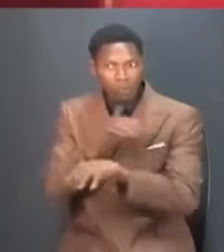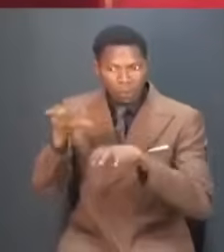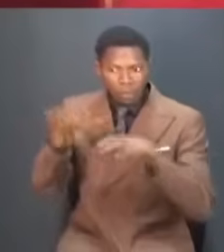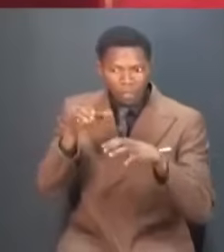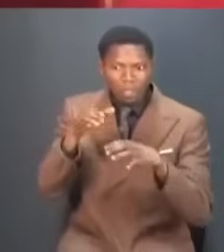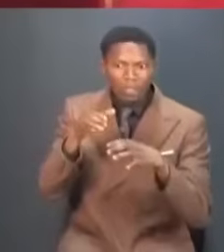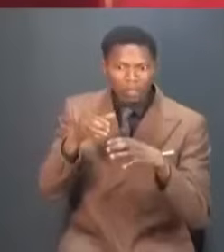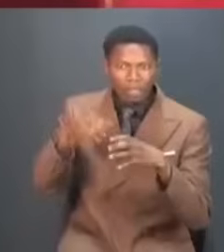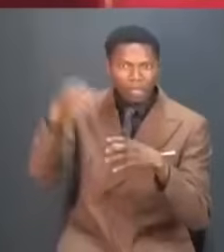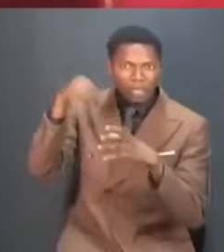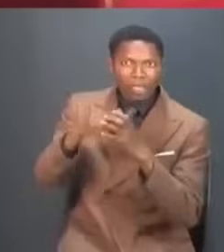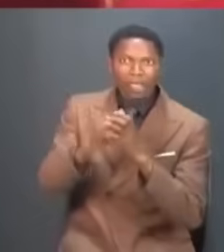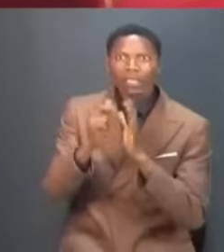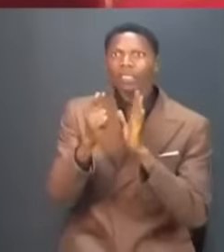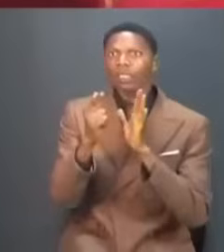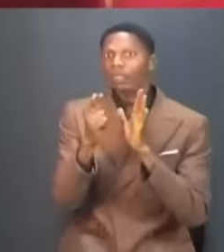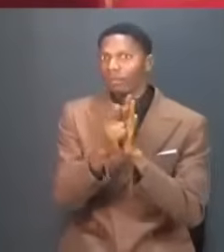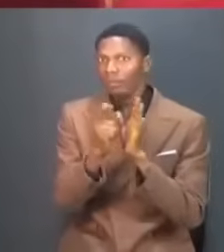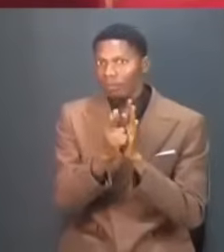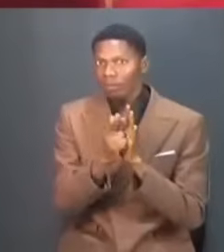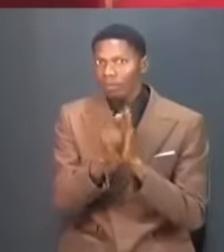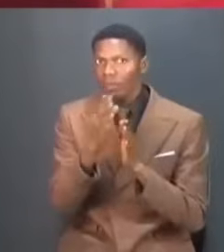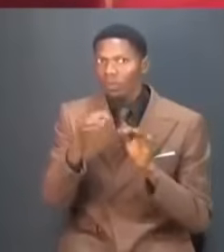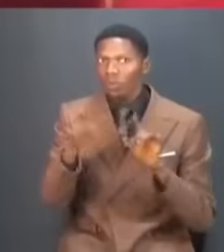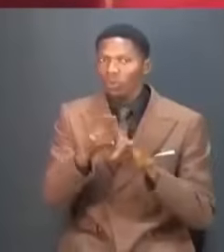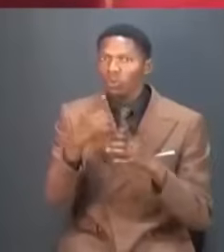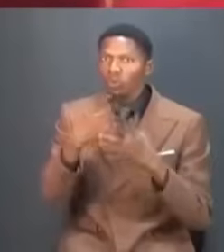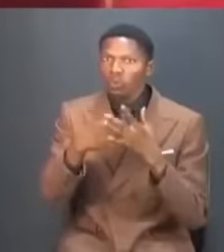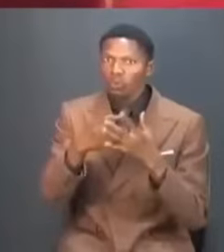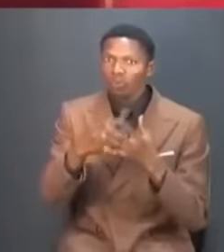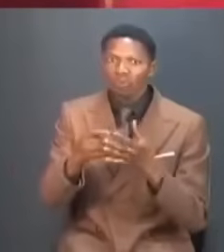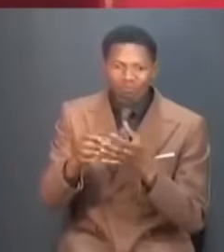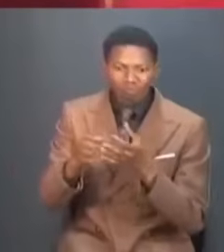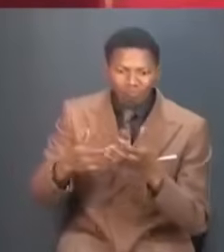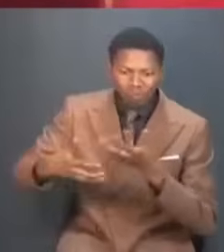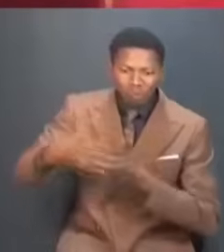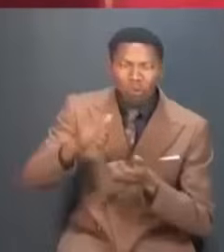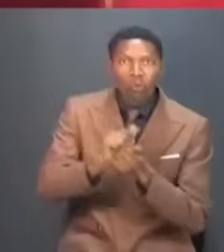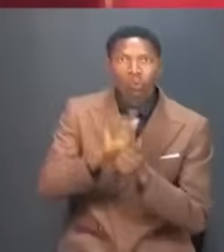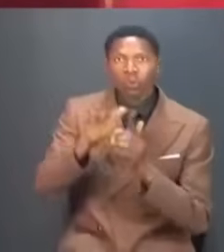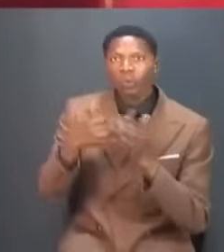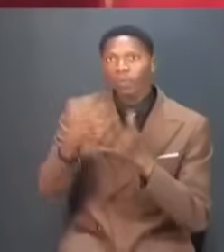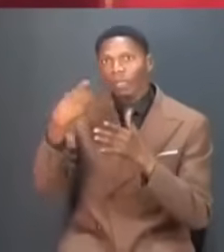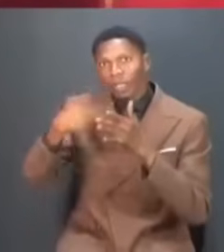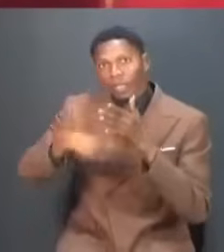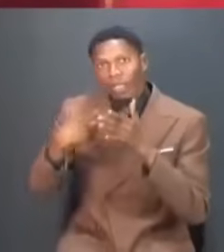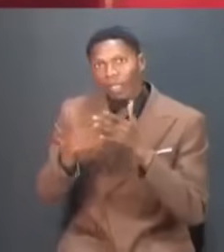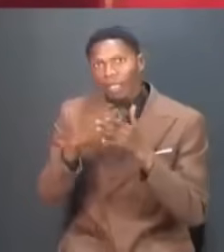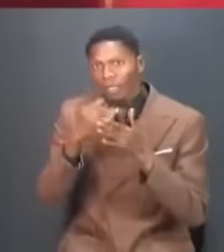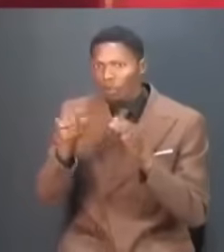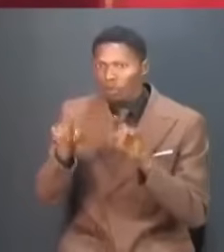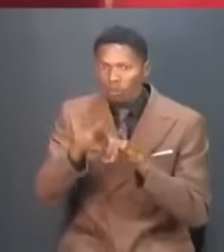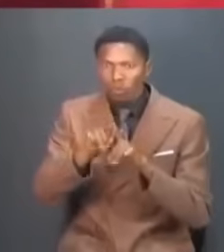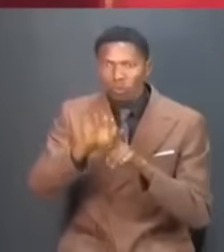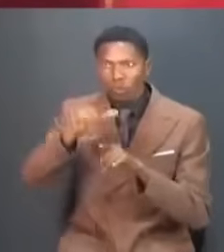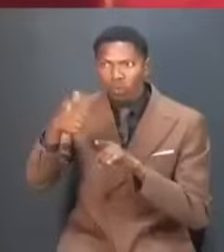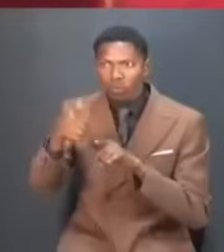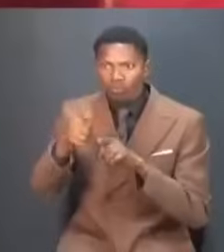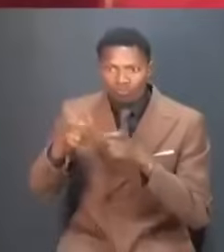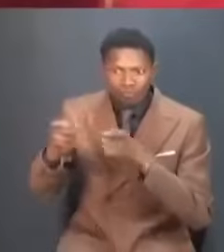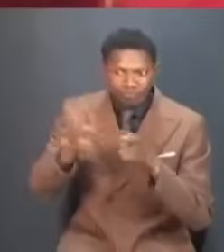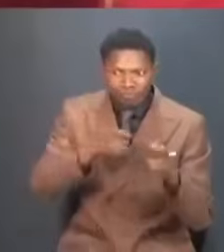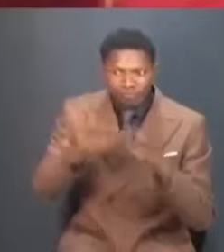legal mandates, is implementing a combination of pricing reforms, regulatory enforcement,